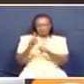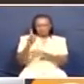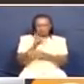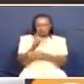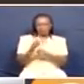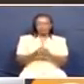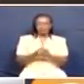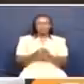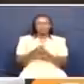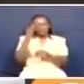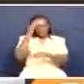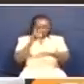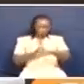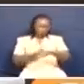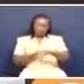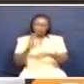Although your time is up,